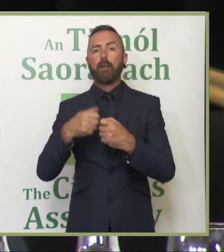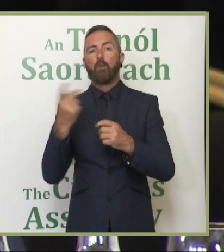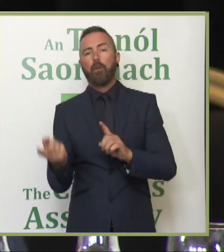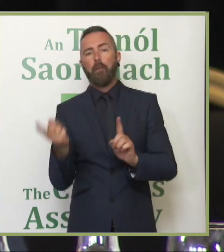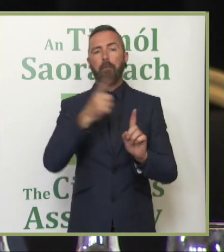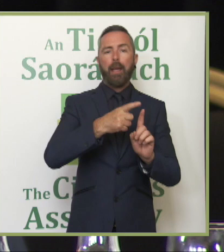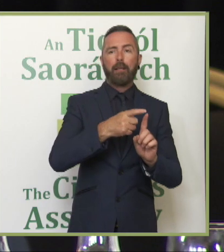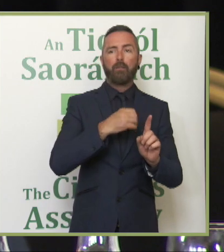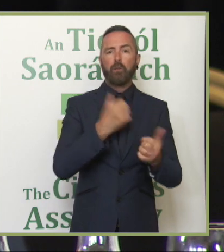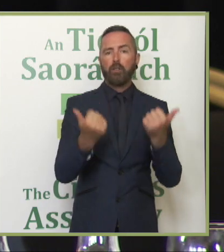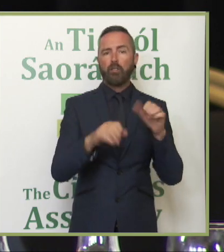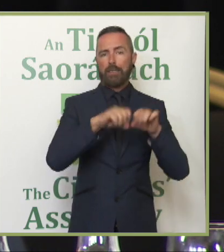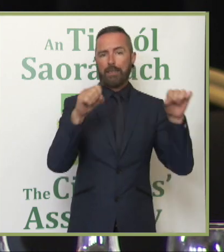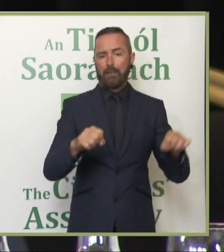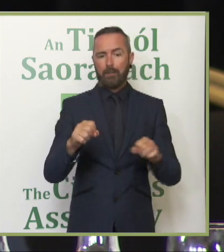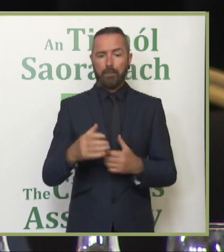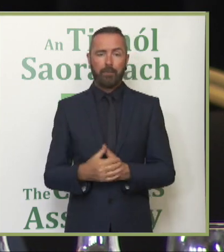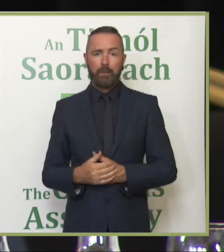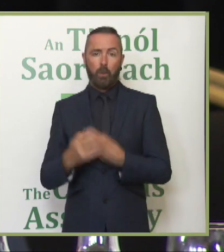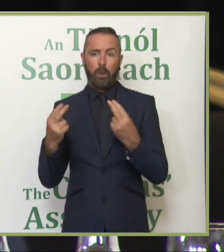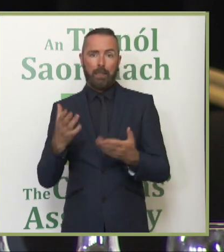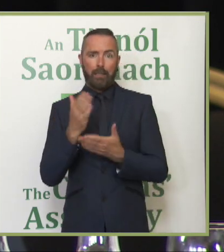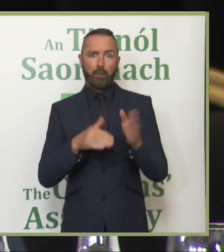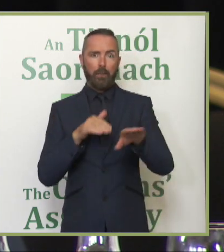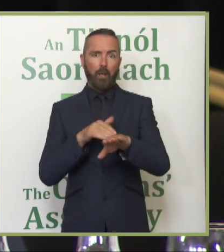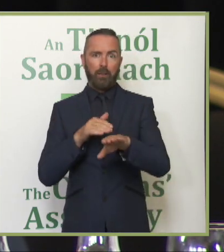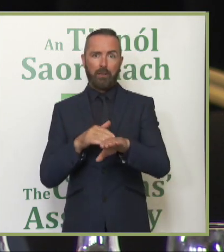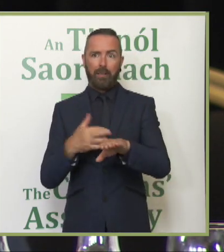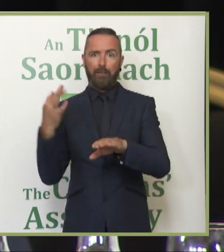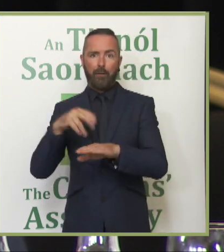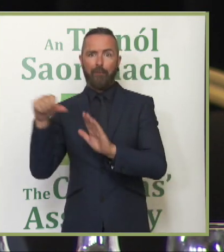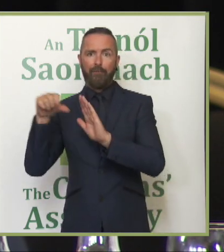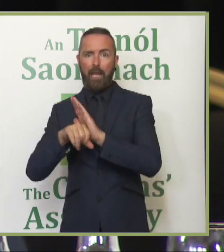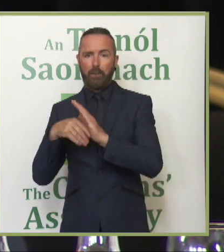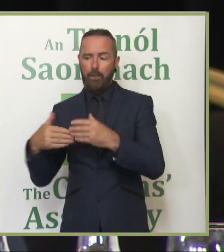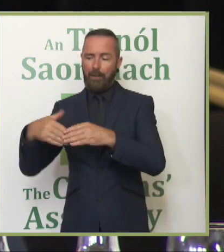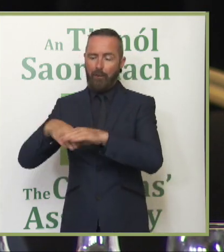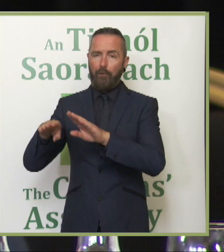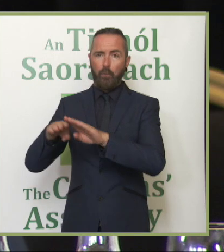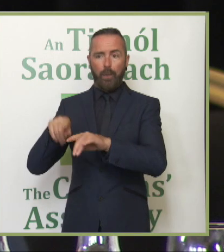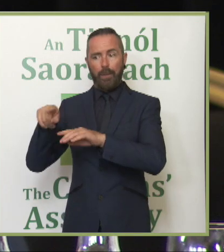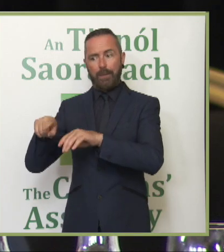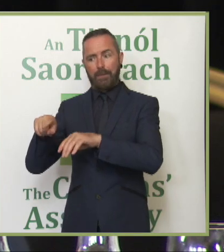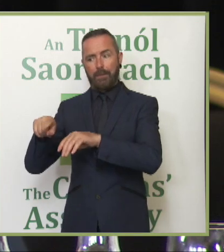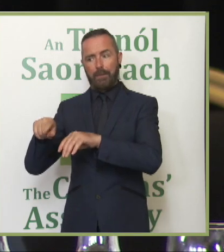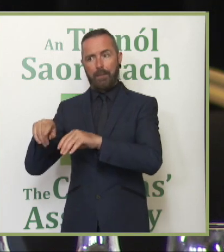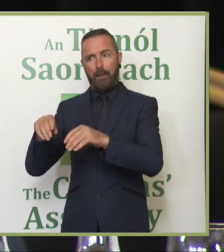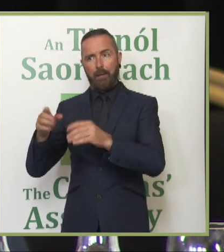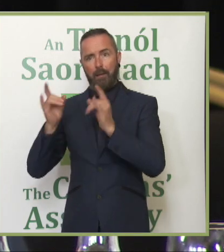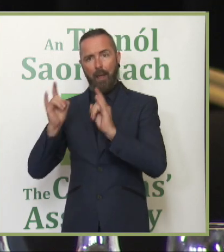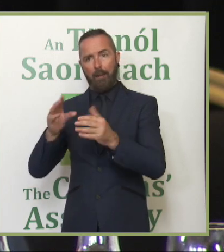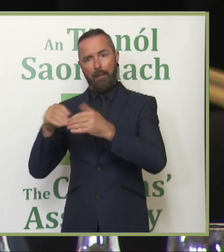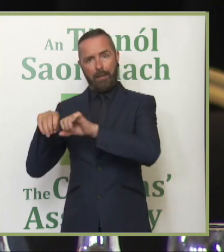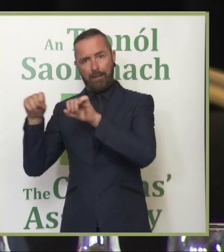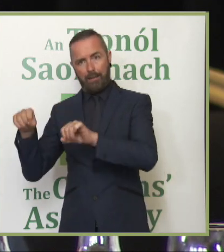but because there has to be some consequence flowing from failure to participate in it, that's why it needs legislation. So the